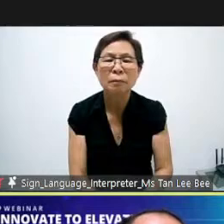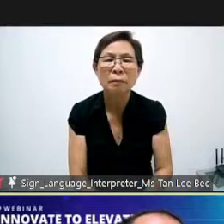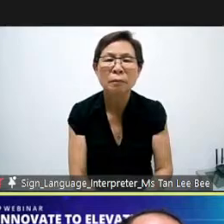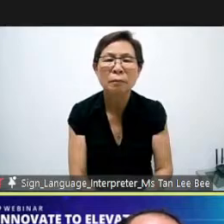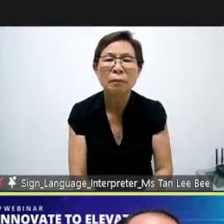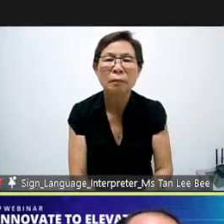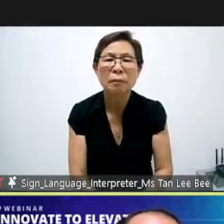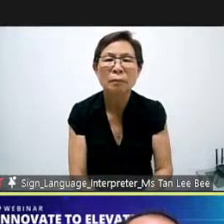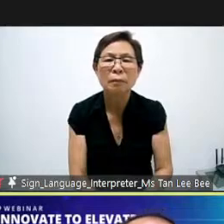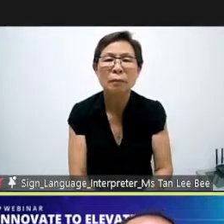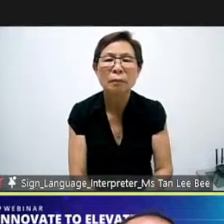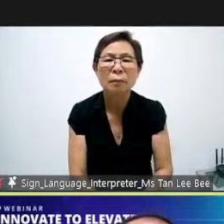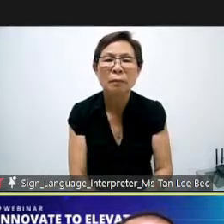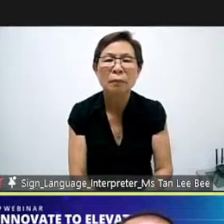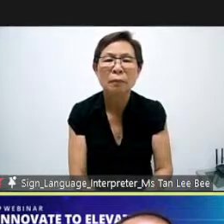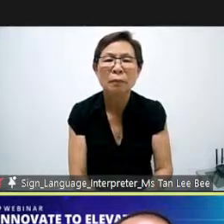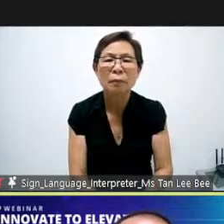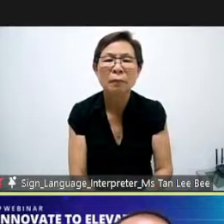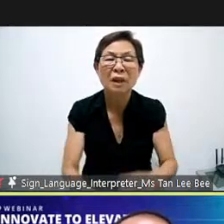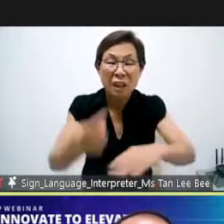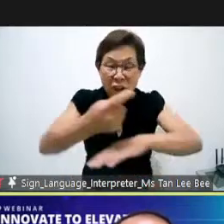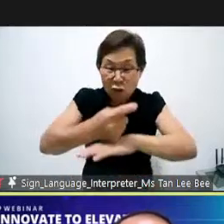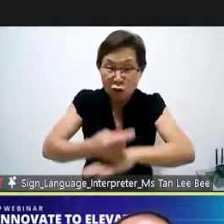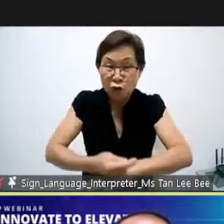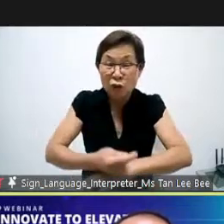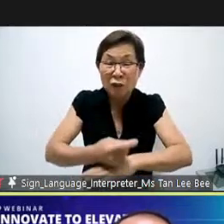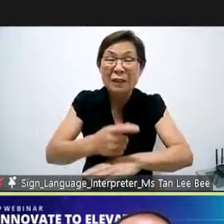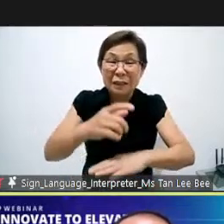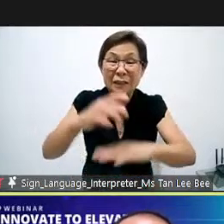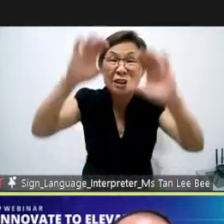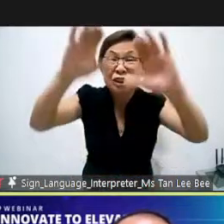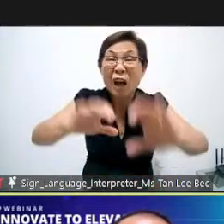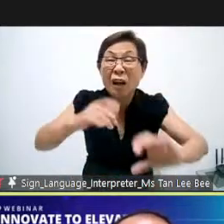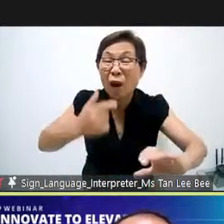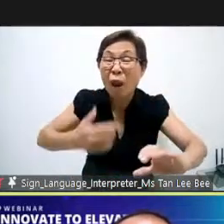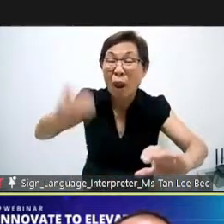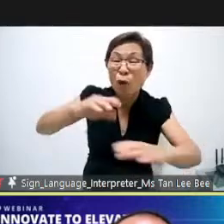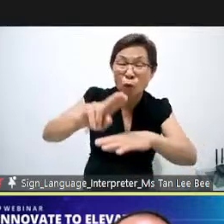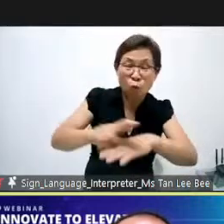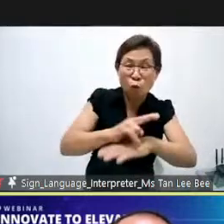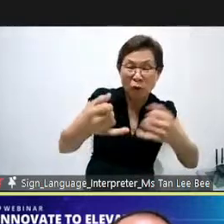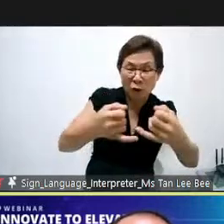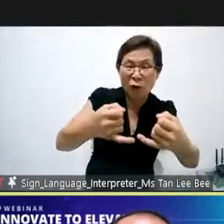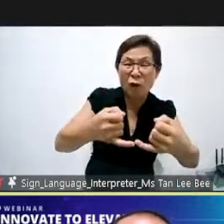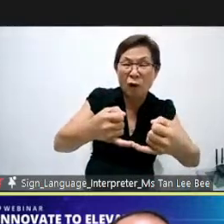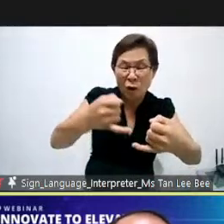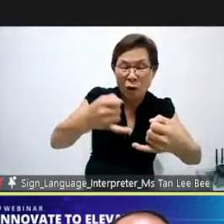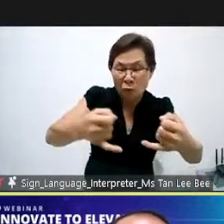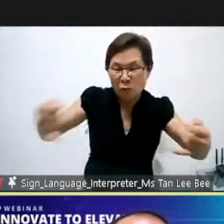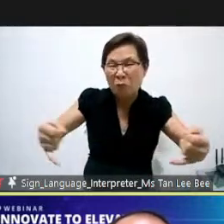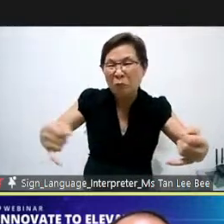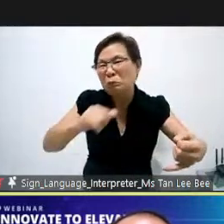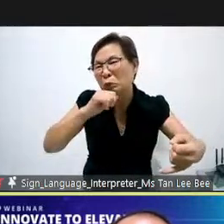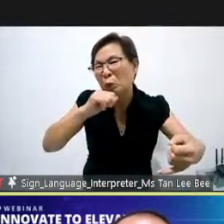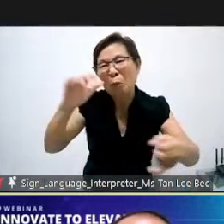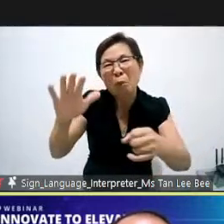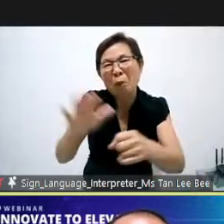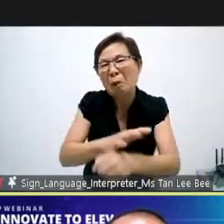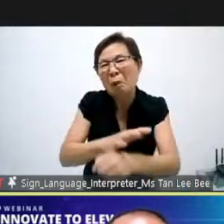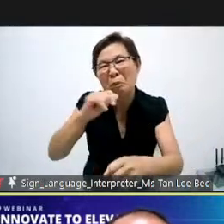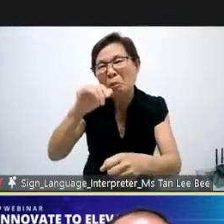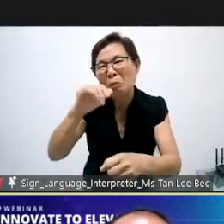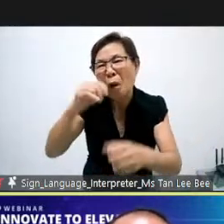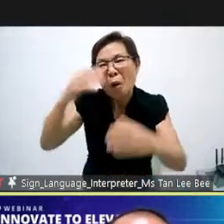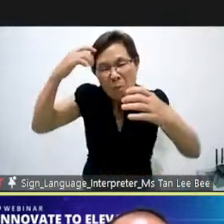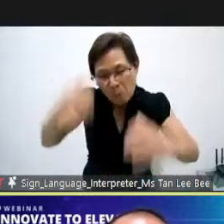common way or the traditional way, using a rope, there are lack of confidence for